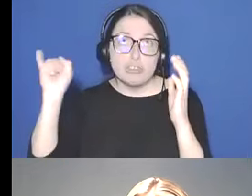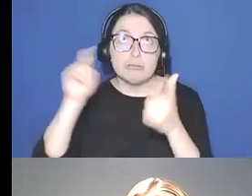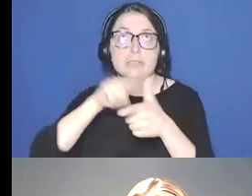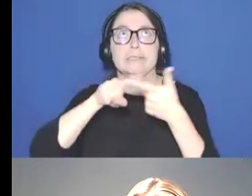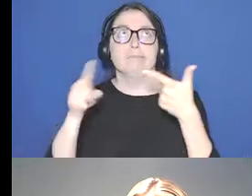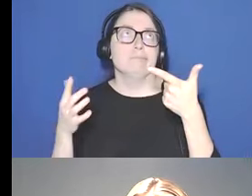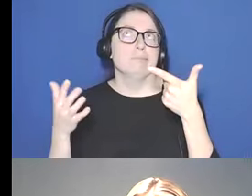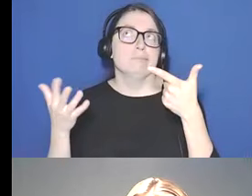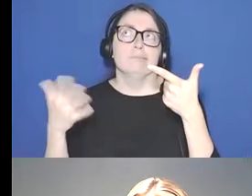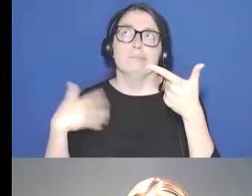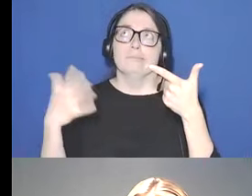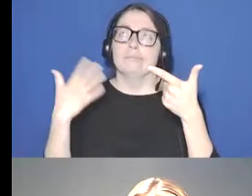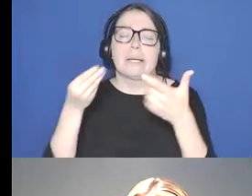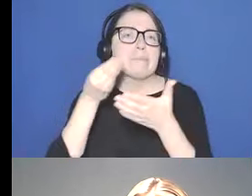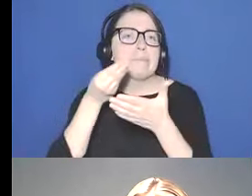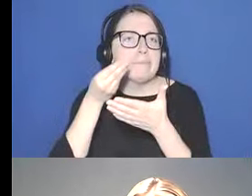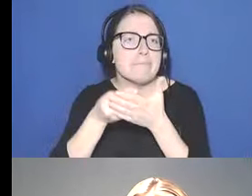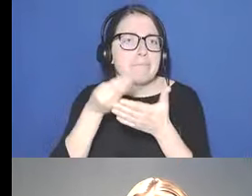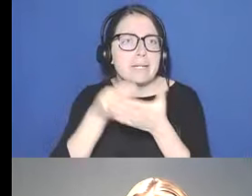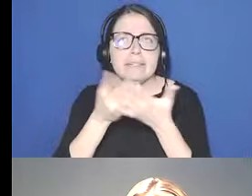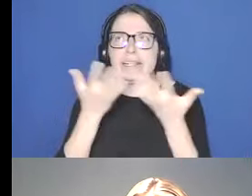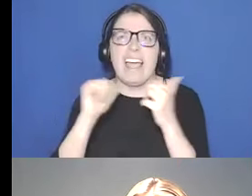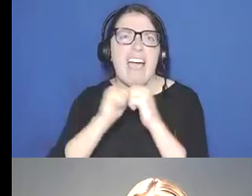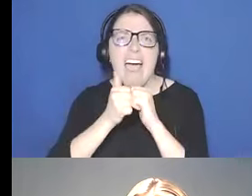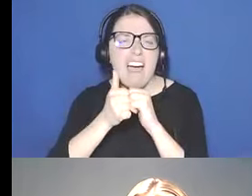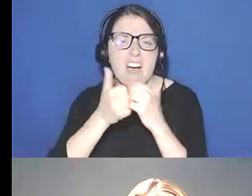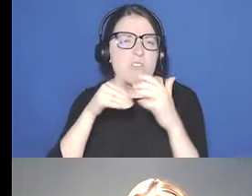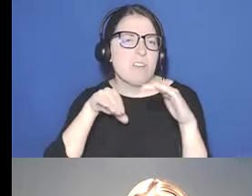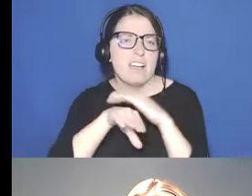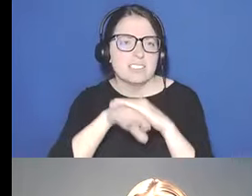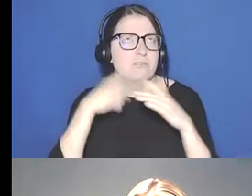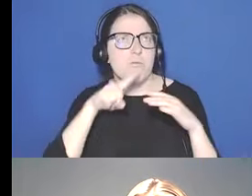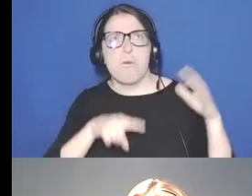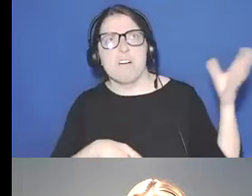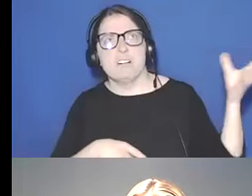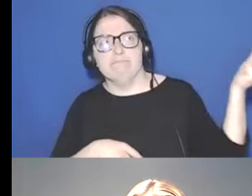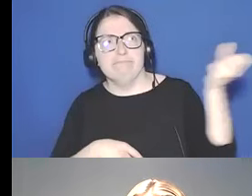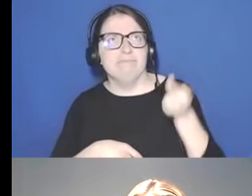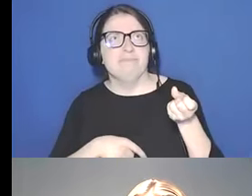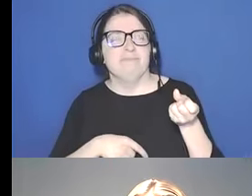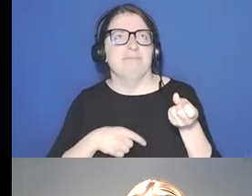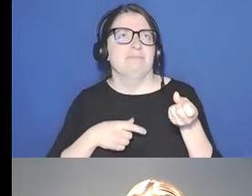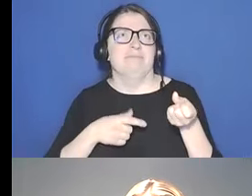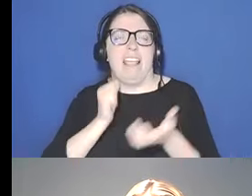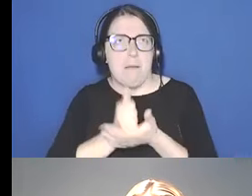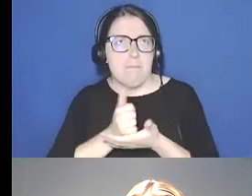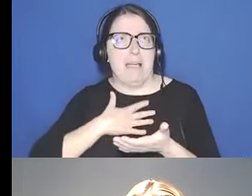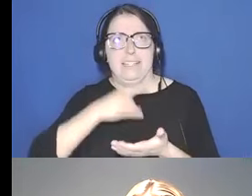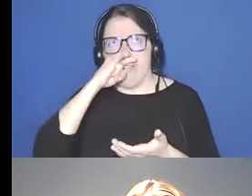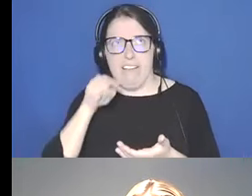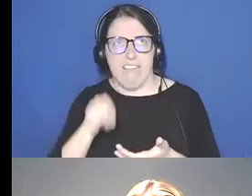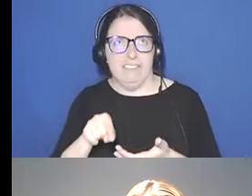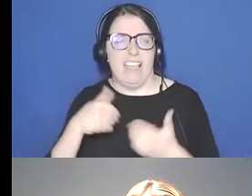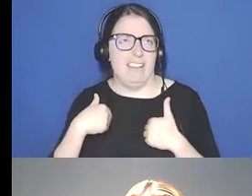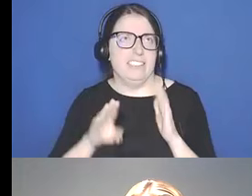and money that you can access to help your child with a developmental disability. So there are basically two that